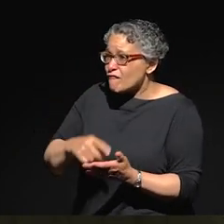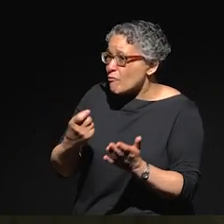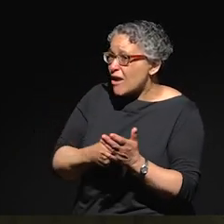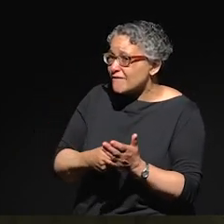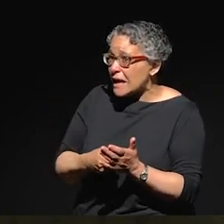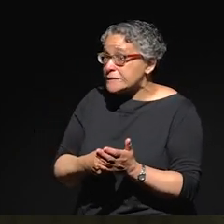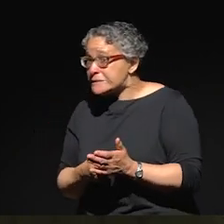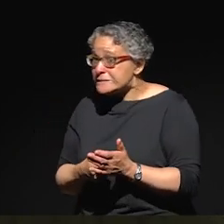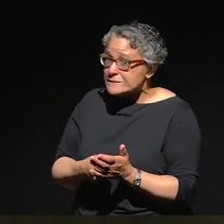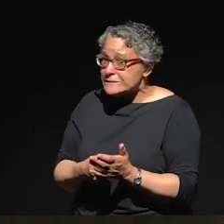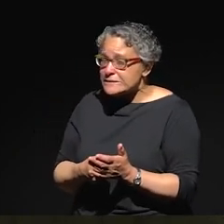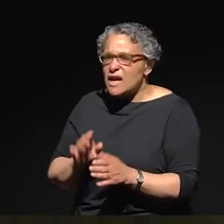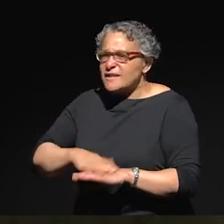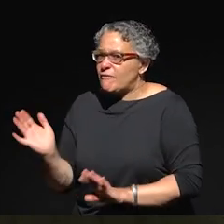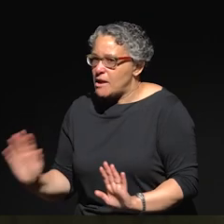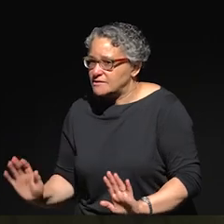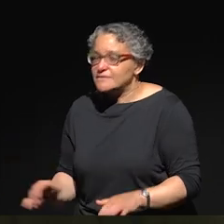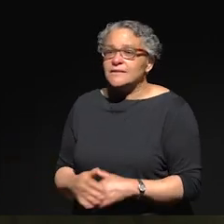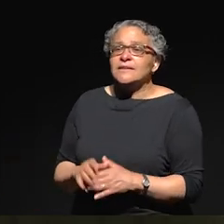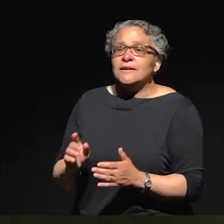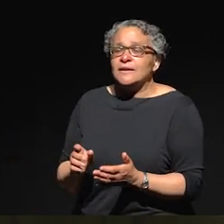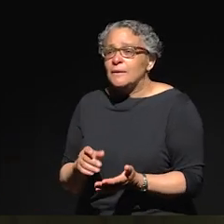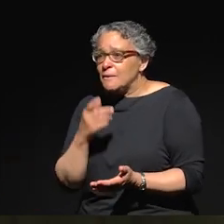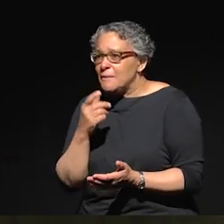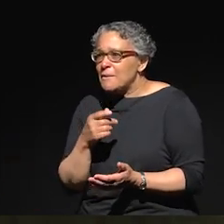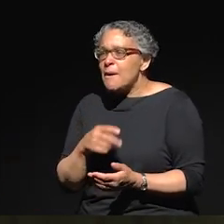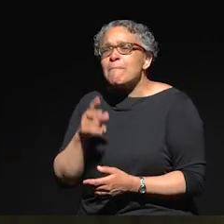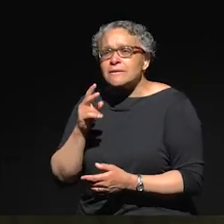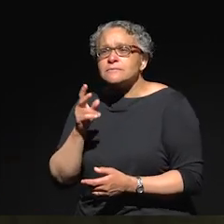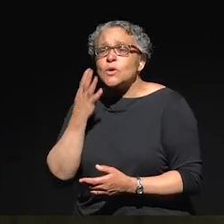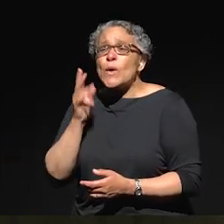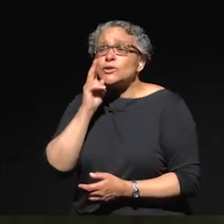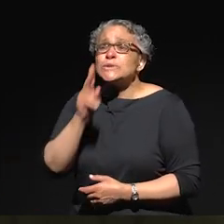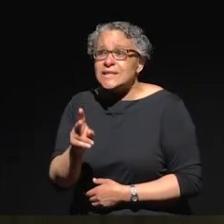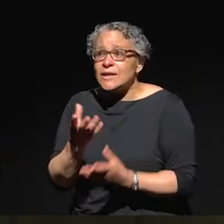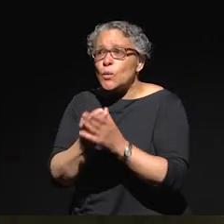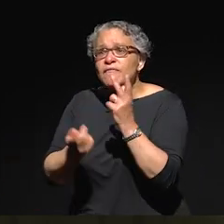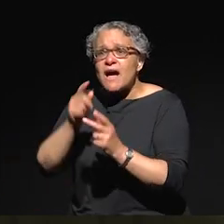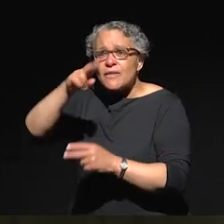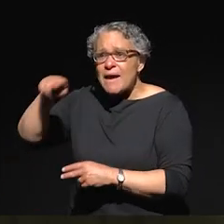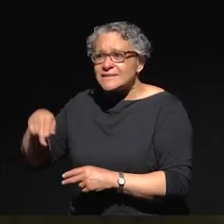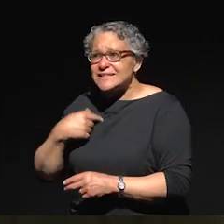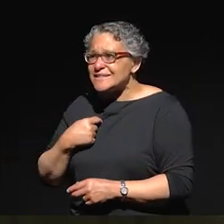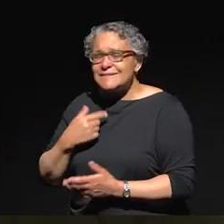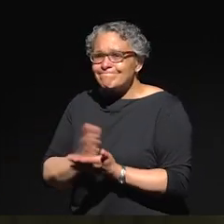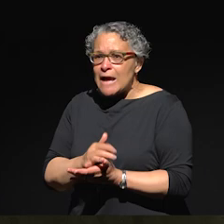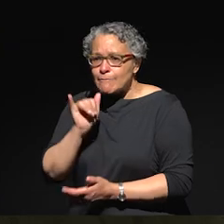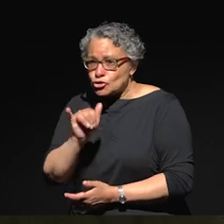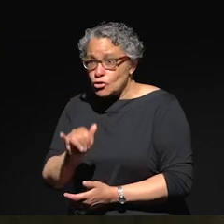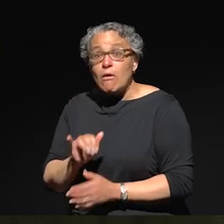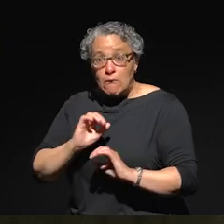mind. I think it's seeing it in the exhibition with other paintings, I'm actually in doubt. It's a very, very fine